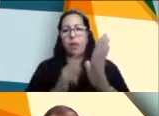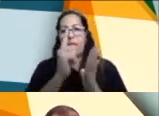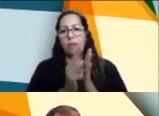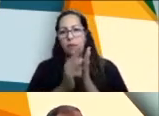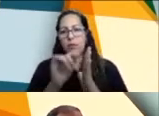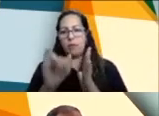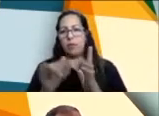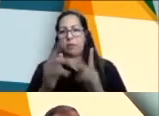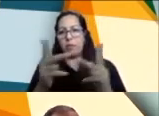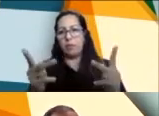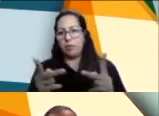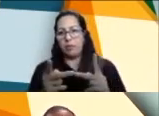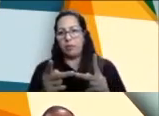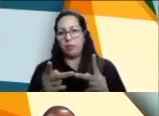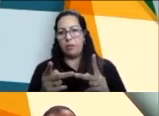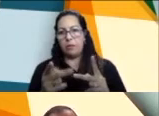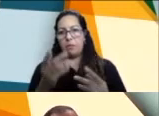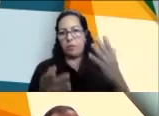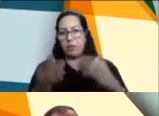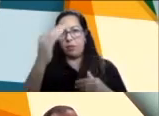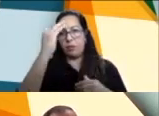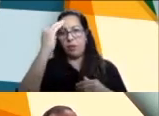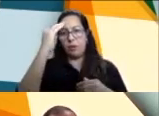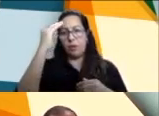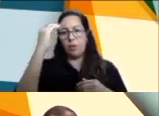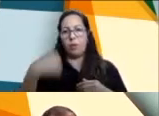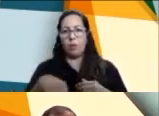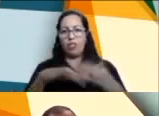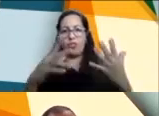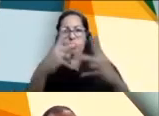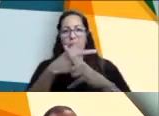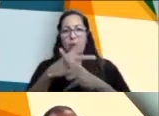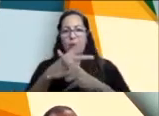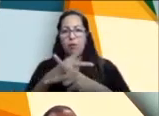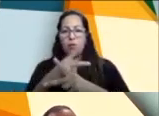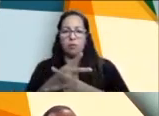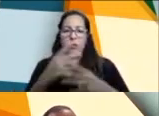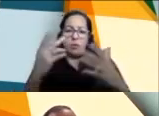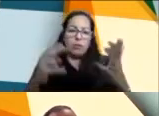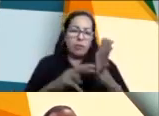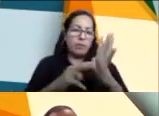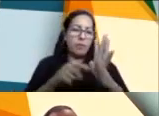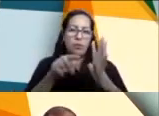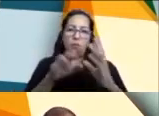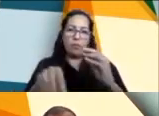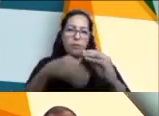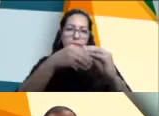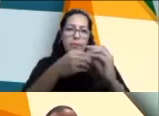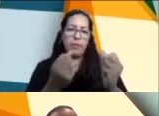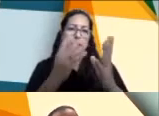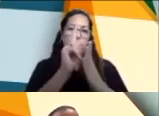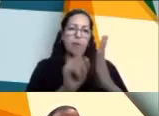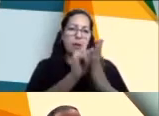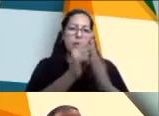You already noticed that we didn't include the FTE calculation, so it's a matter of including the number of hours for the